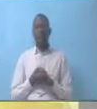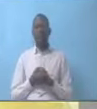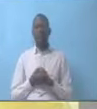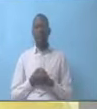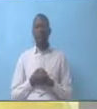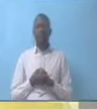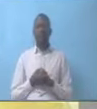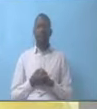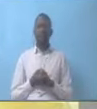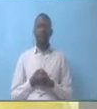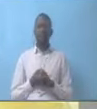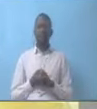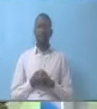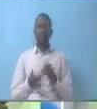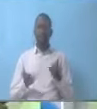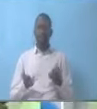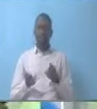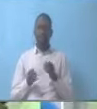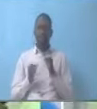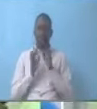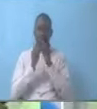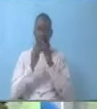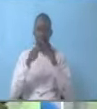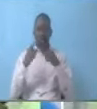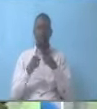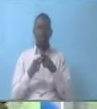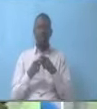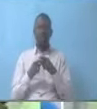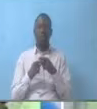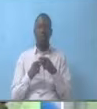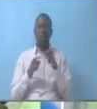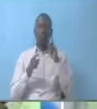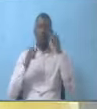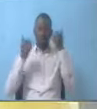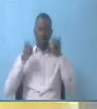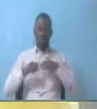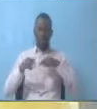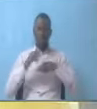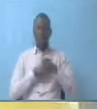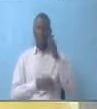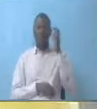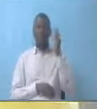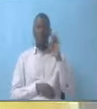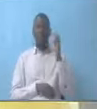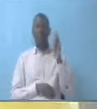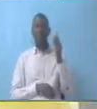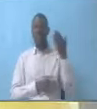tell us about the events in Farafenya. Wax ñu la xewon Farafenya.